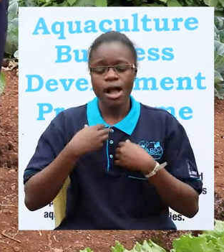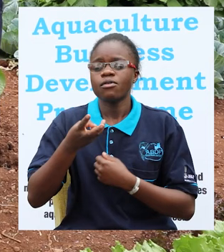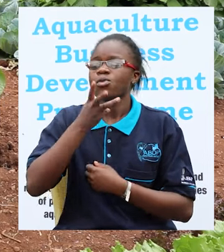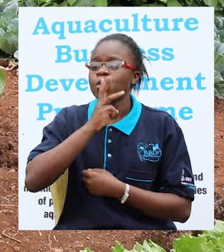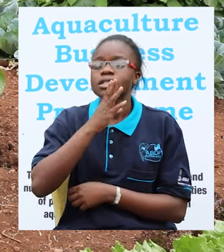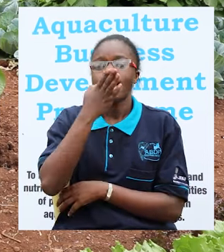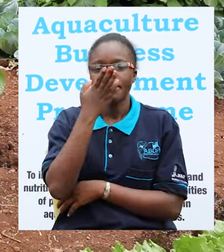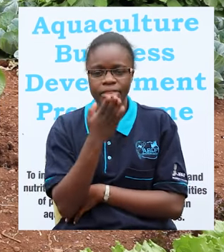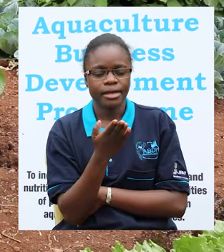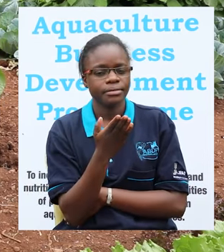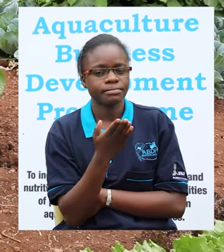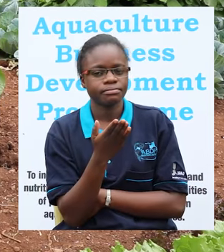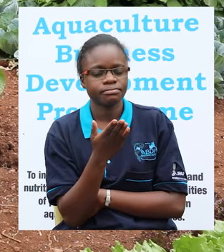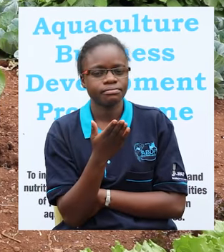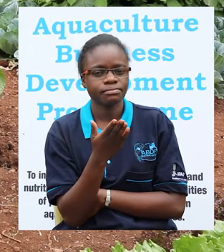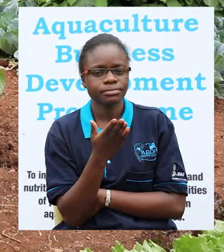you have the water there,